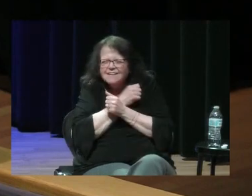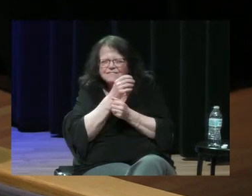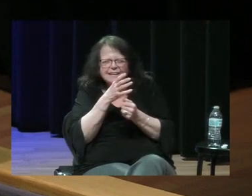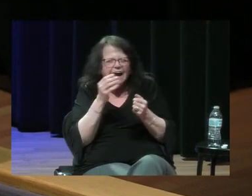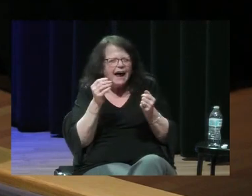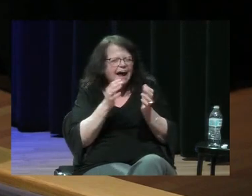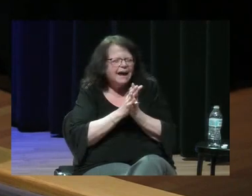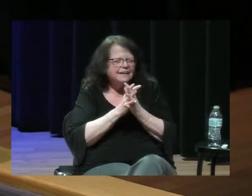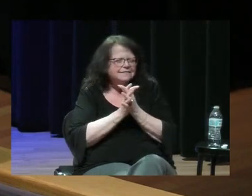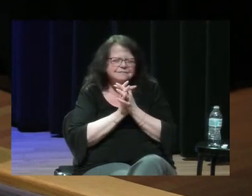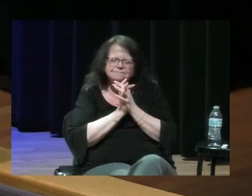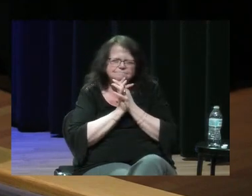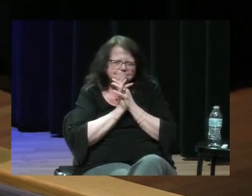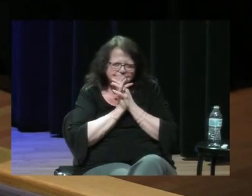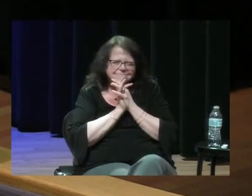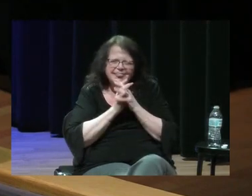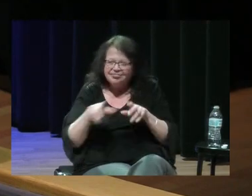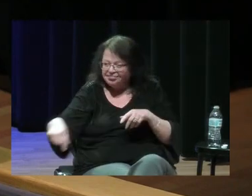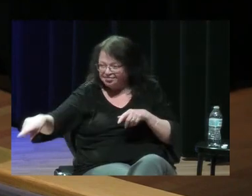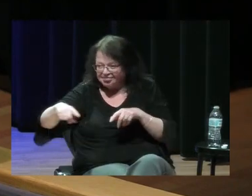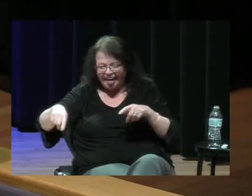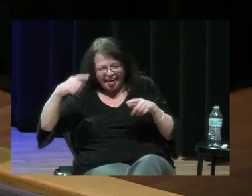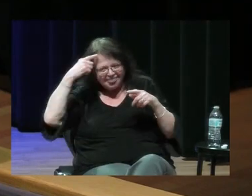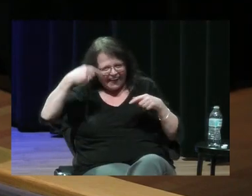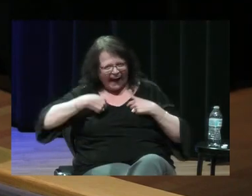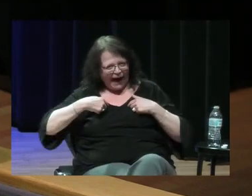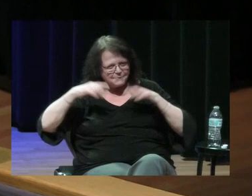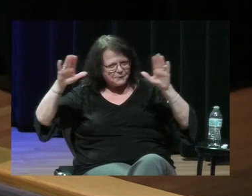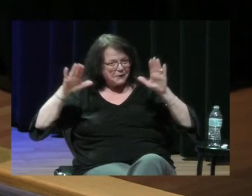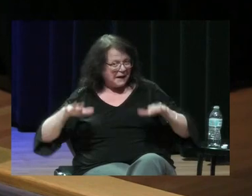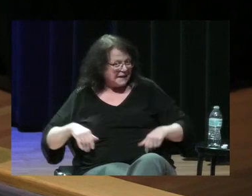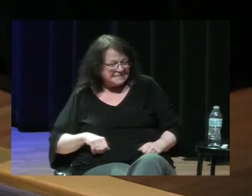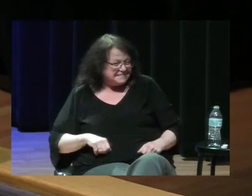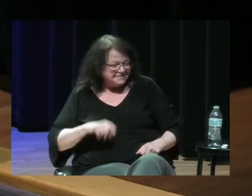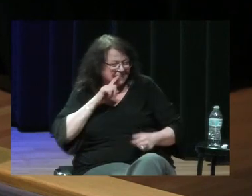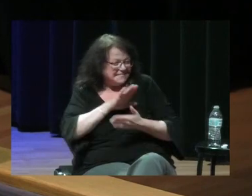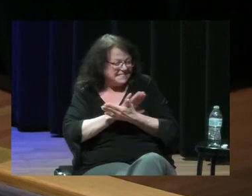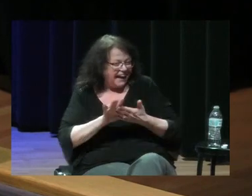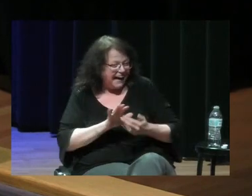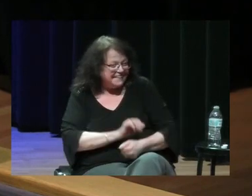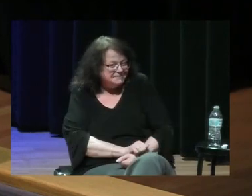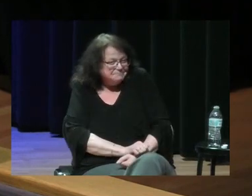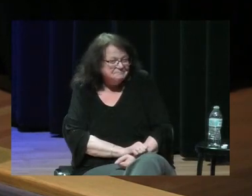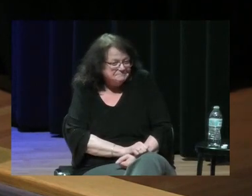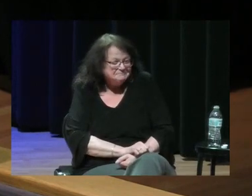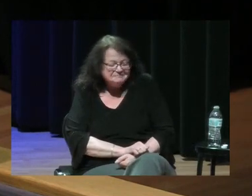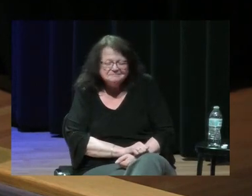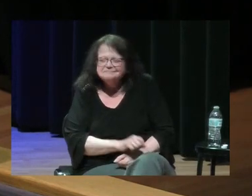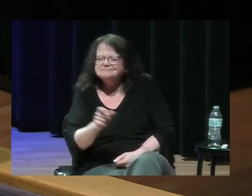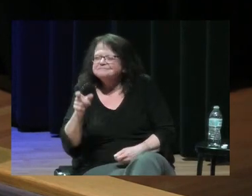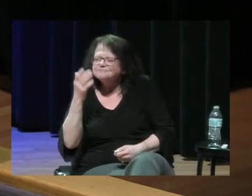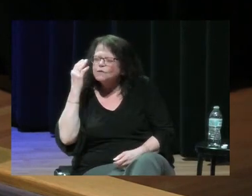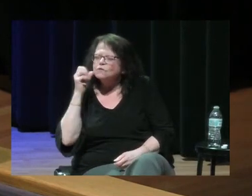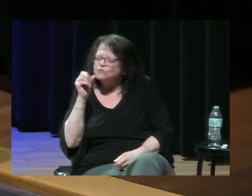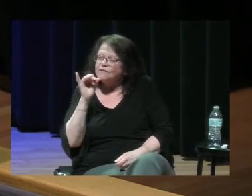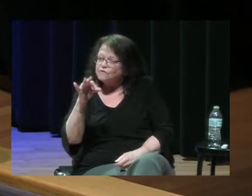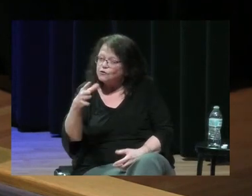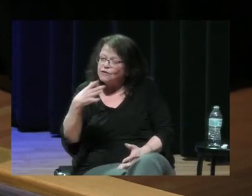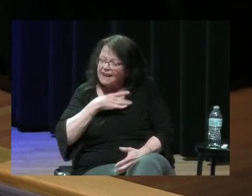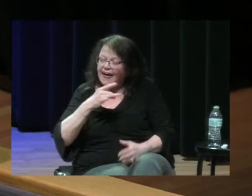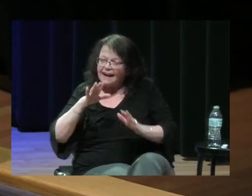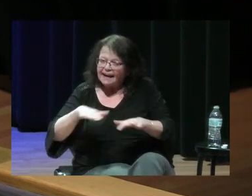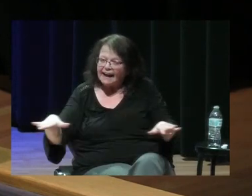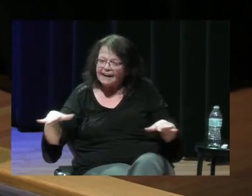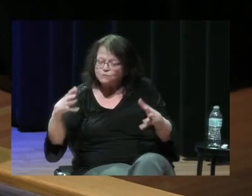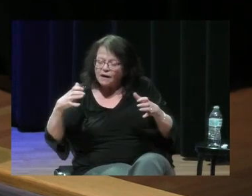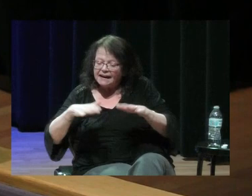And they think I'm great, which is like really nice. So if you just want kids to like show up and love being around you